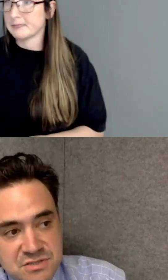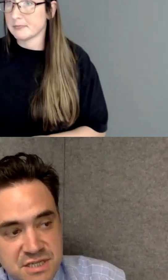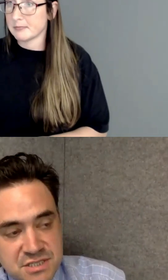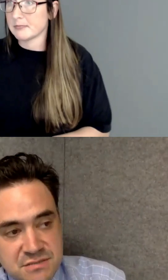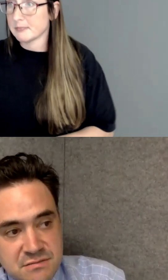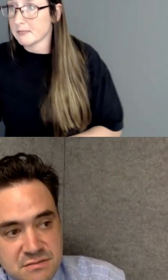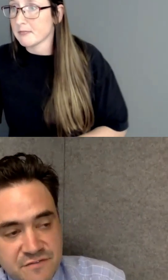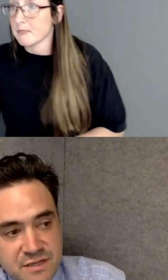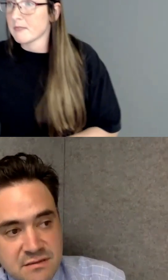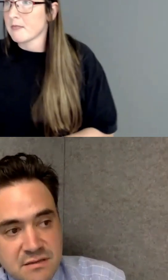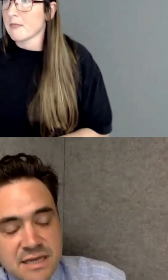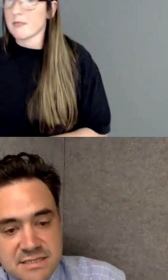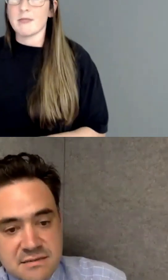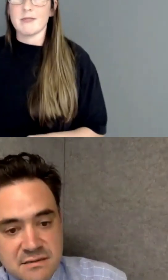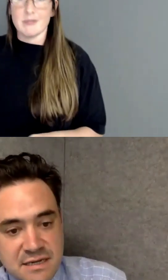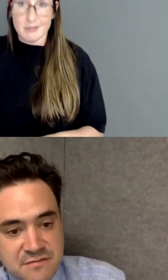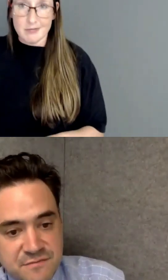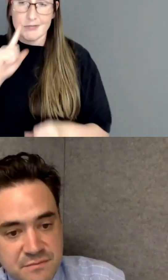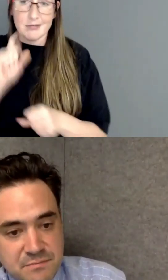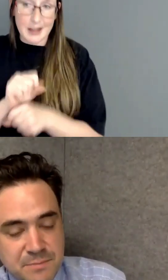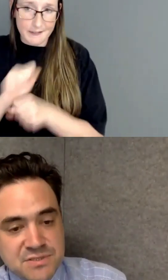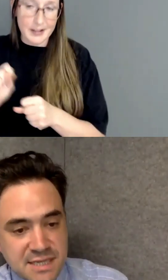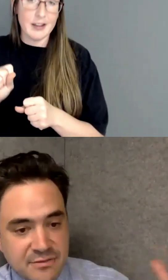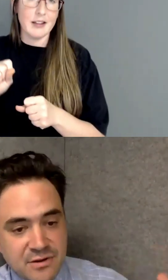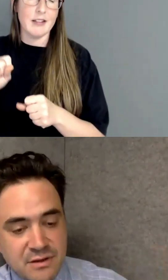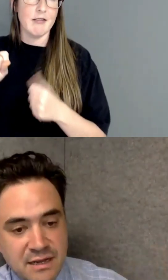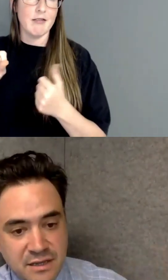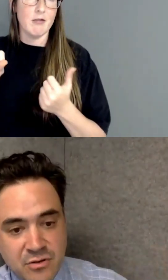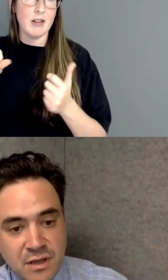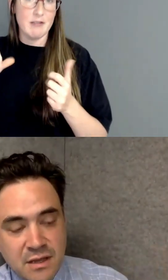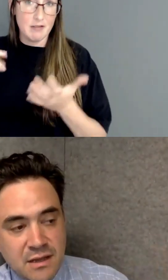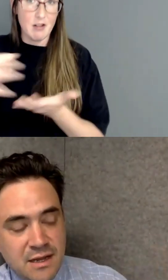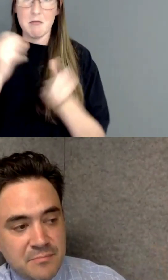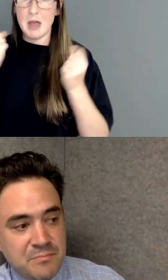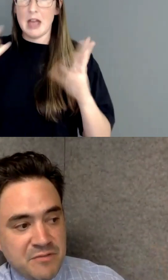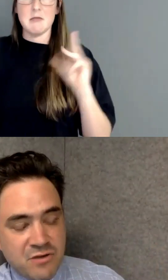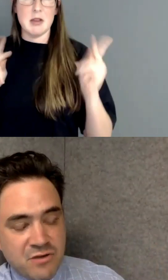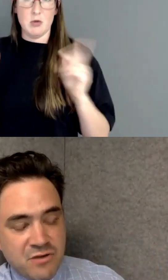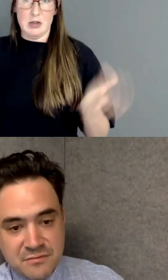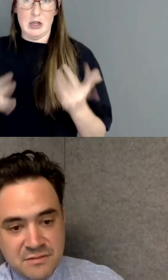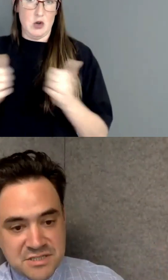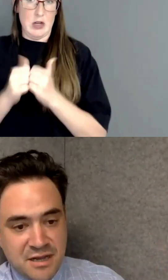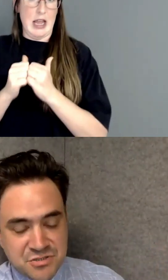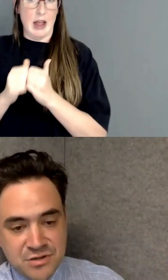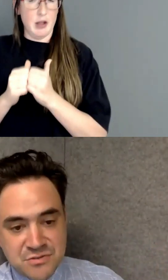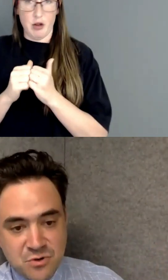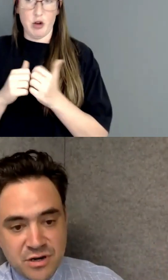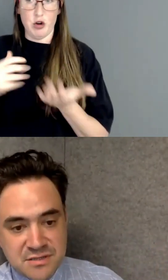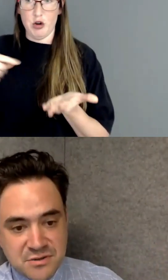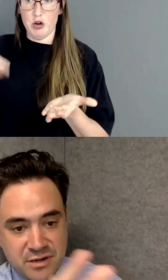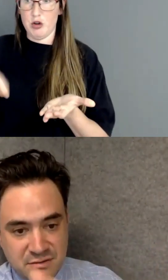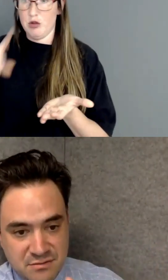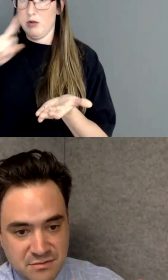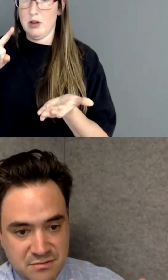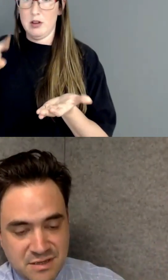Residential Association definitely collected a lot of people together. You know, Bevan Croft and Leisha Ostro's work